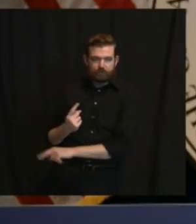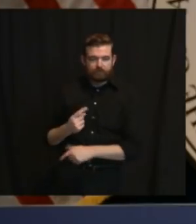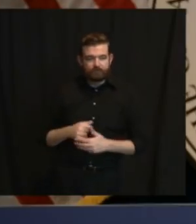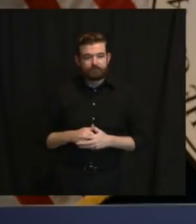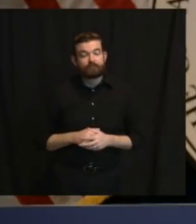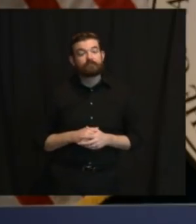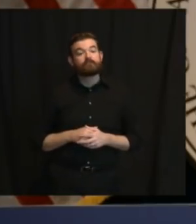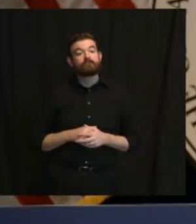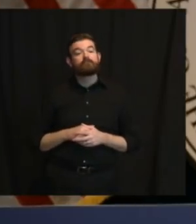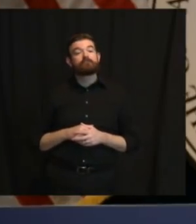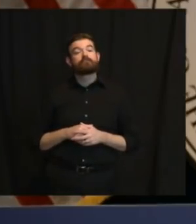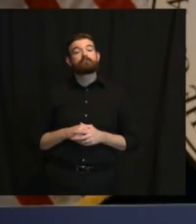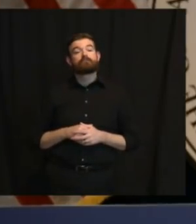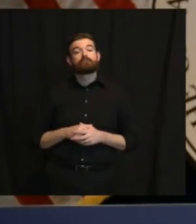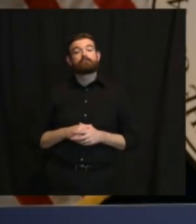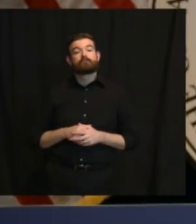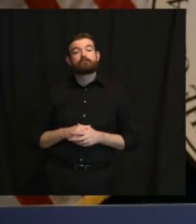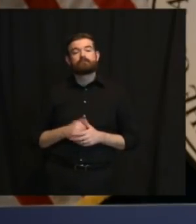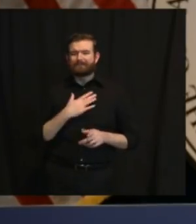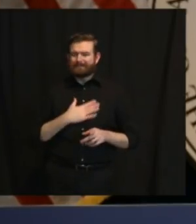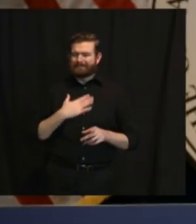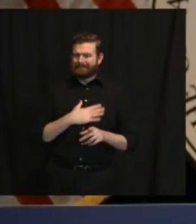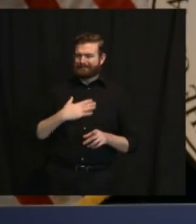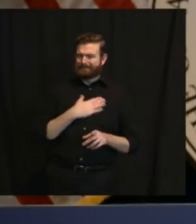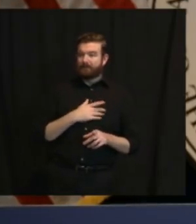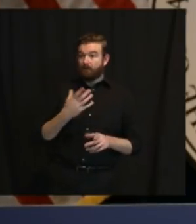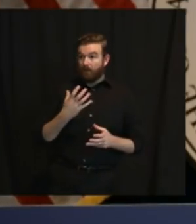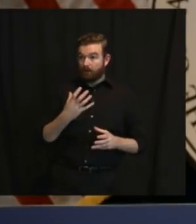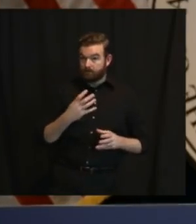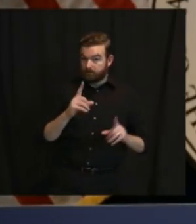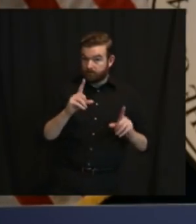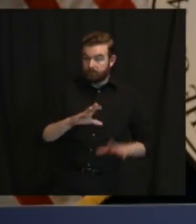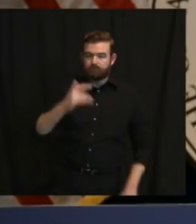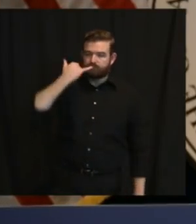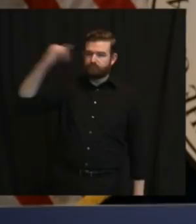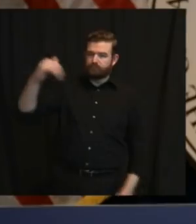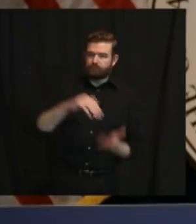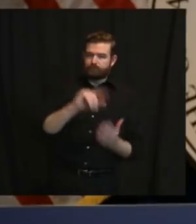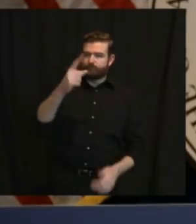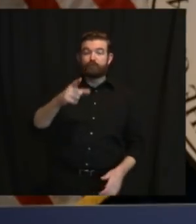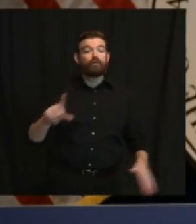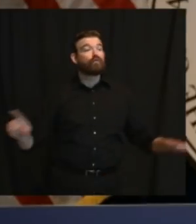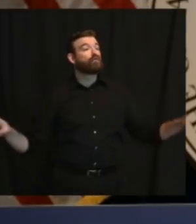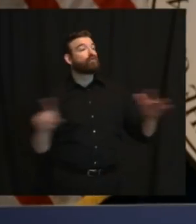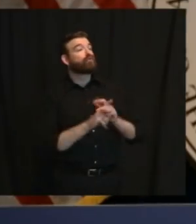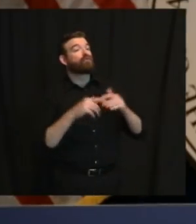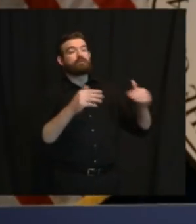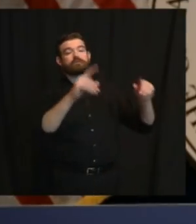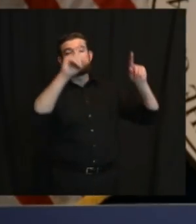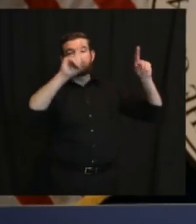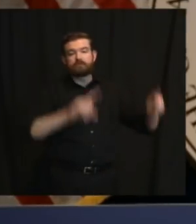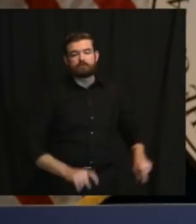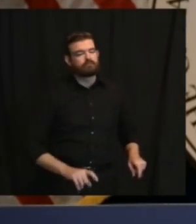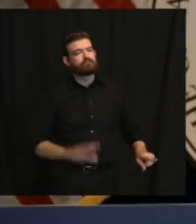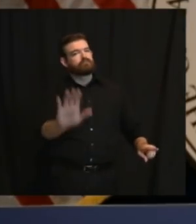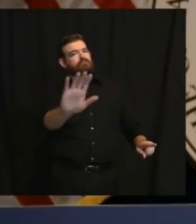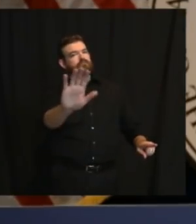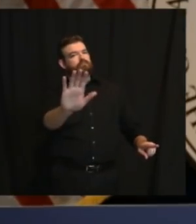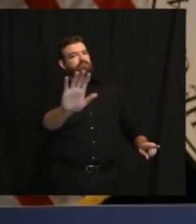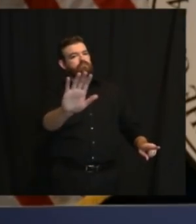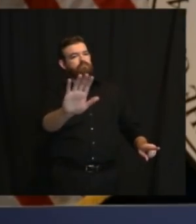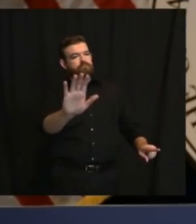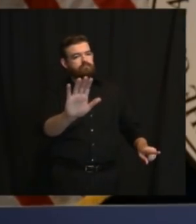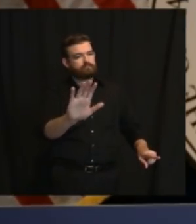their healthcare provider first, so that you don't just get thousands of people showing up. We don't want the boat to be